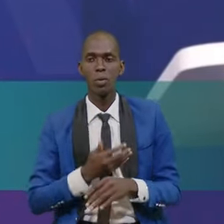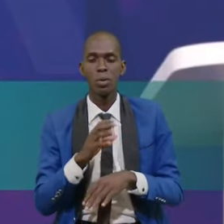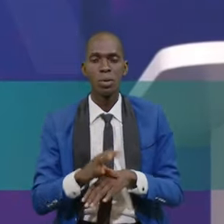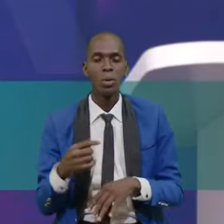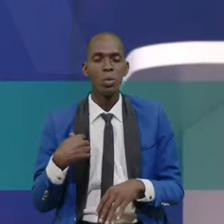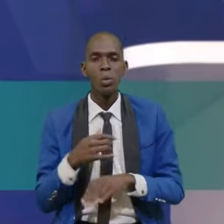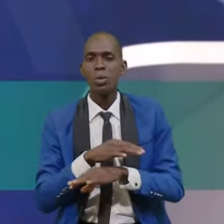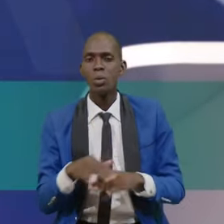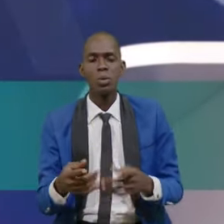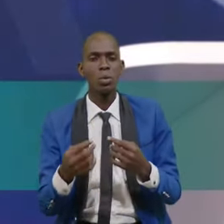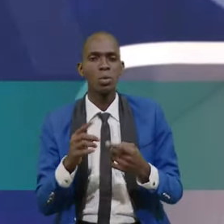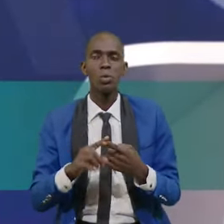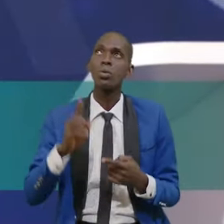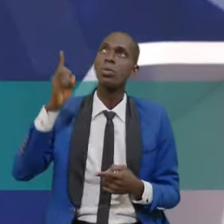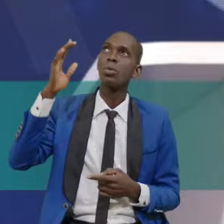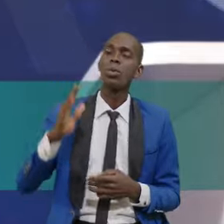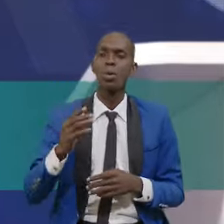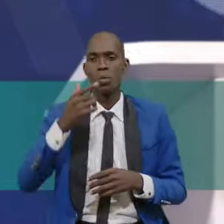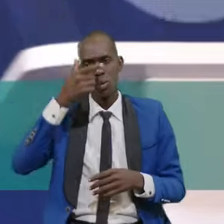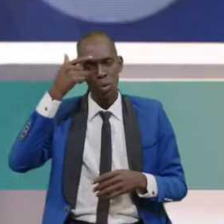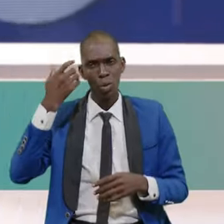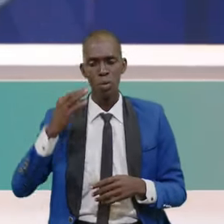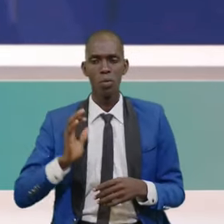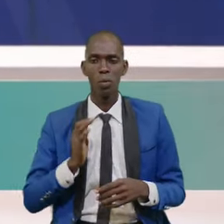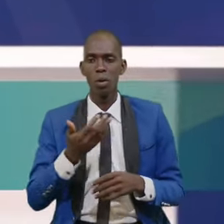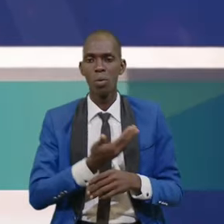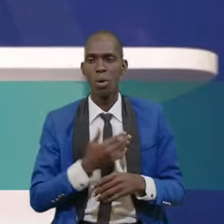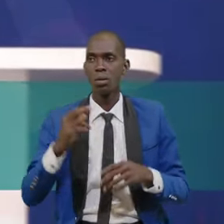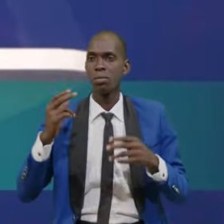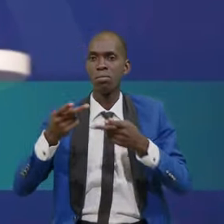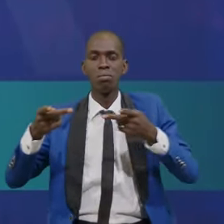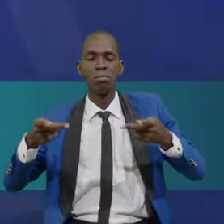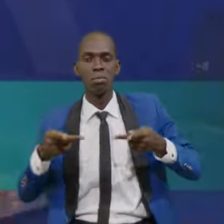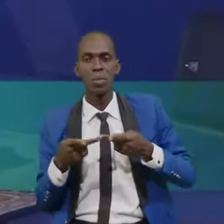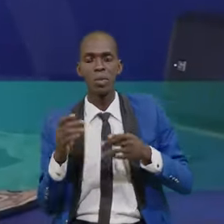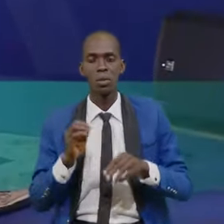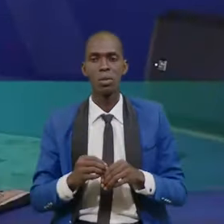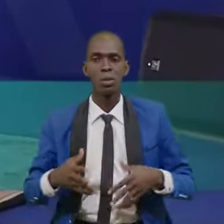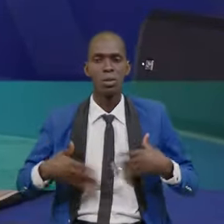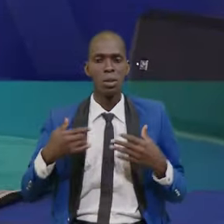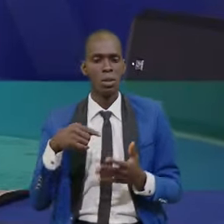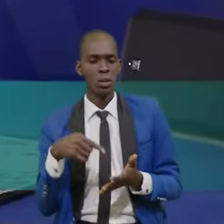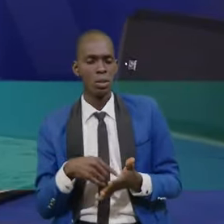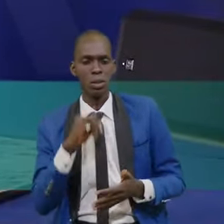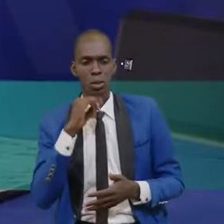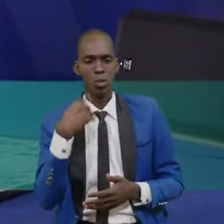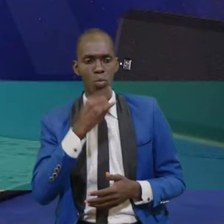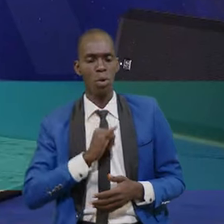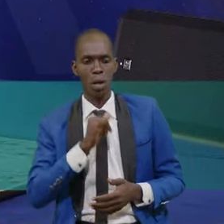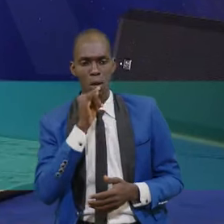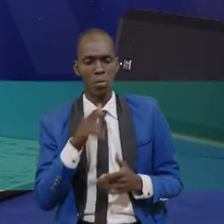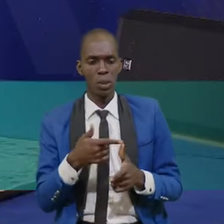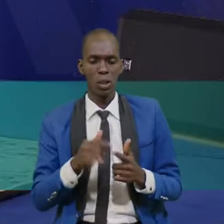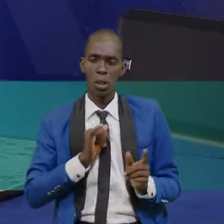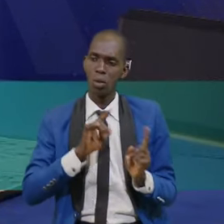unto God on the basis of our title. This is who I am. And then I come to the presence of God and say, God,